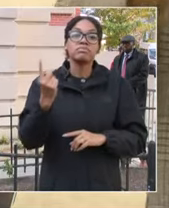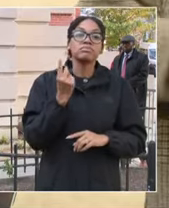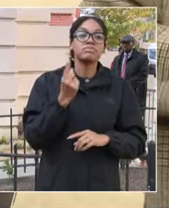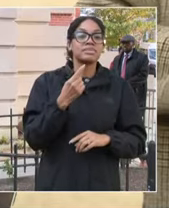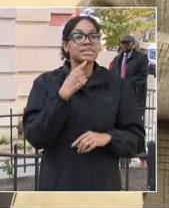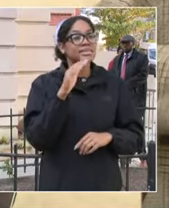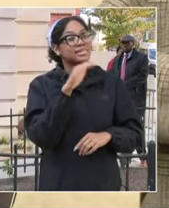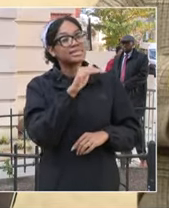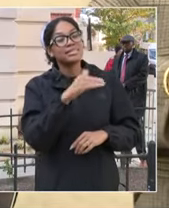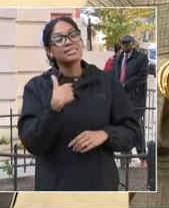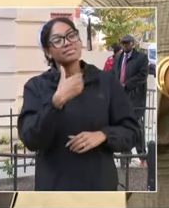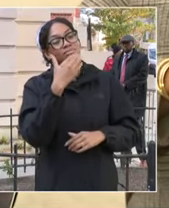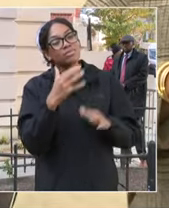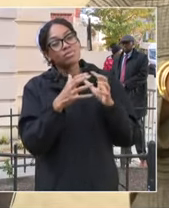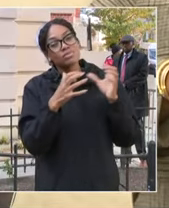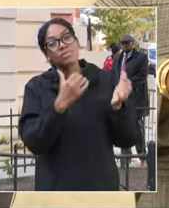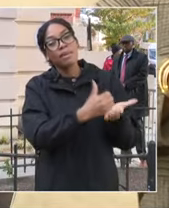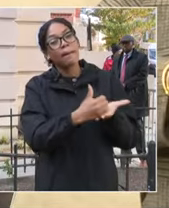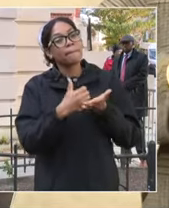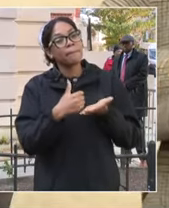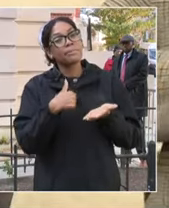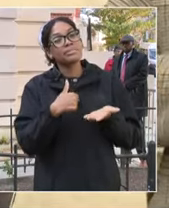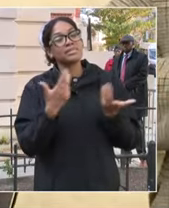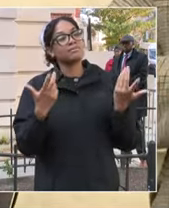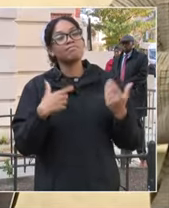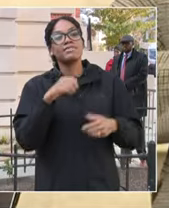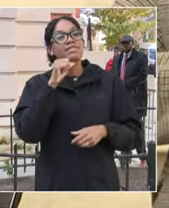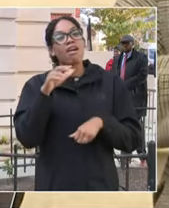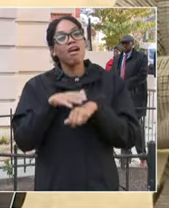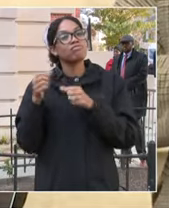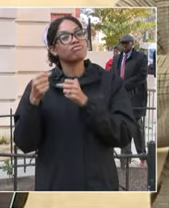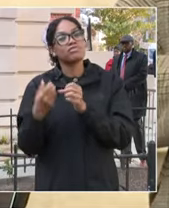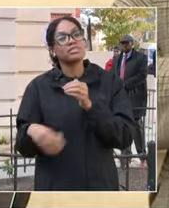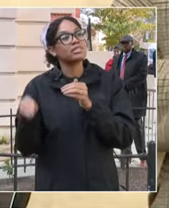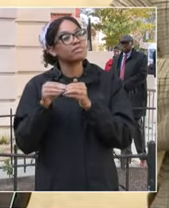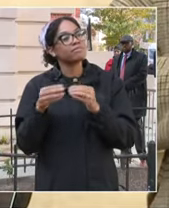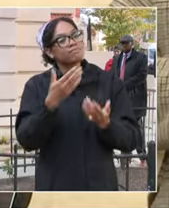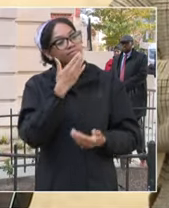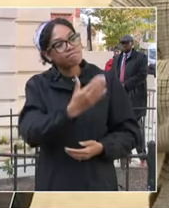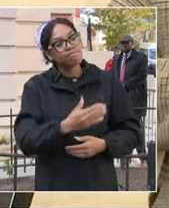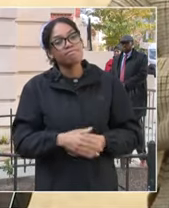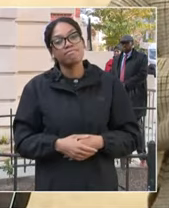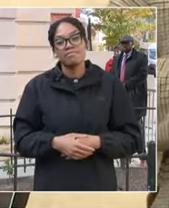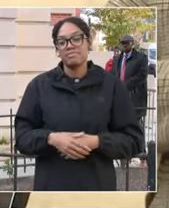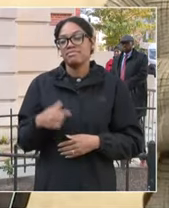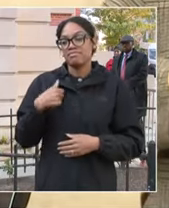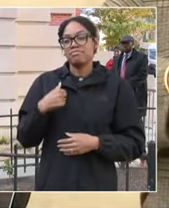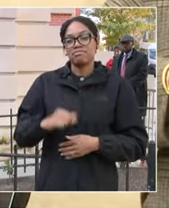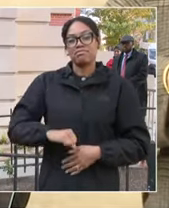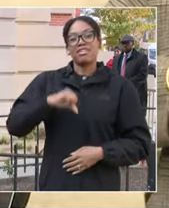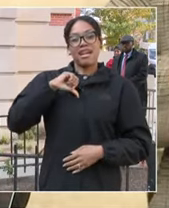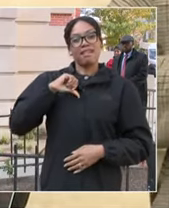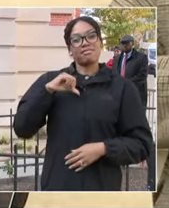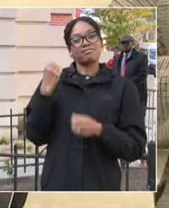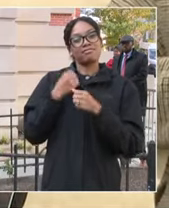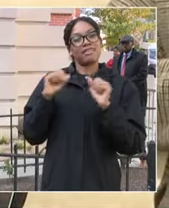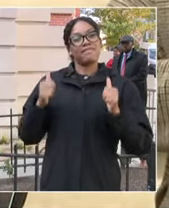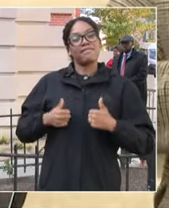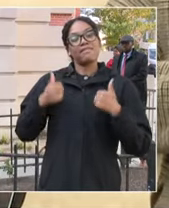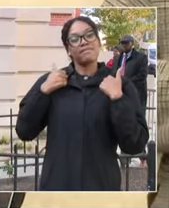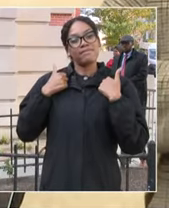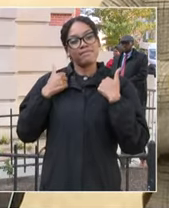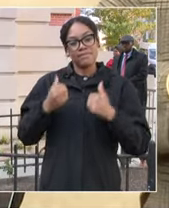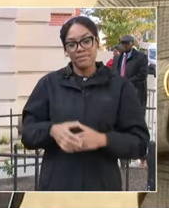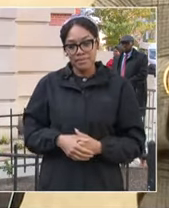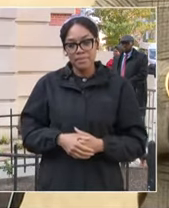for helping me get off the street. I am proud to save lives. I am proud